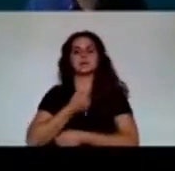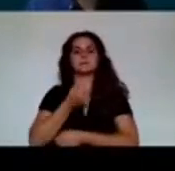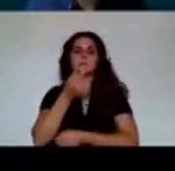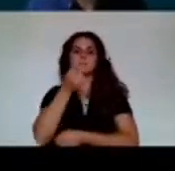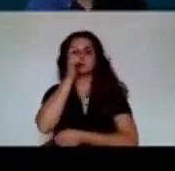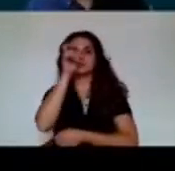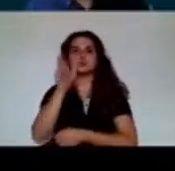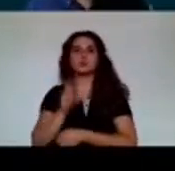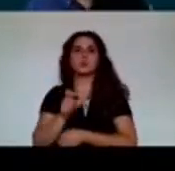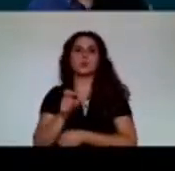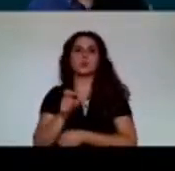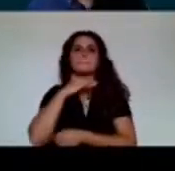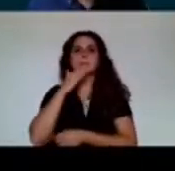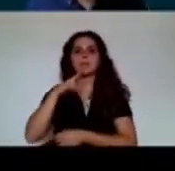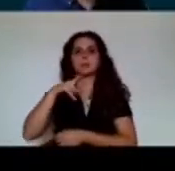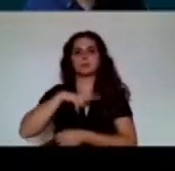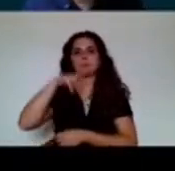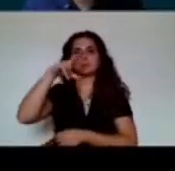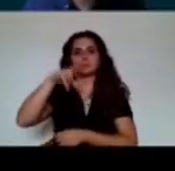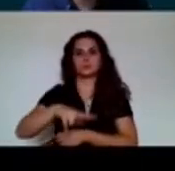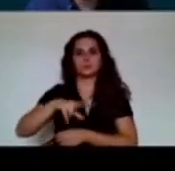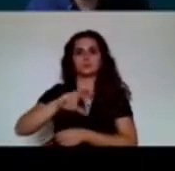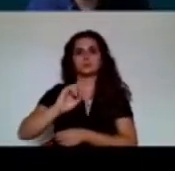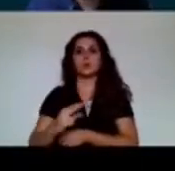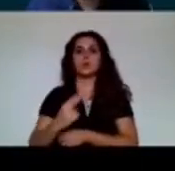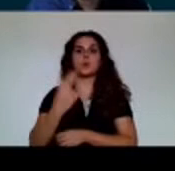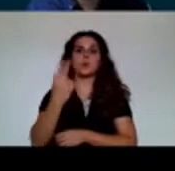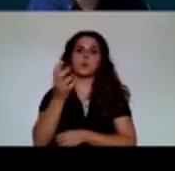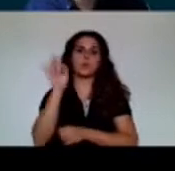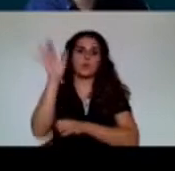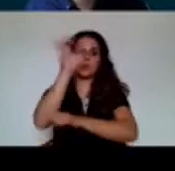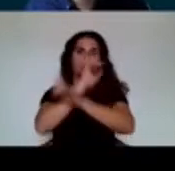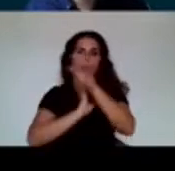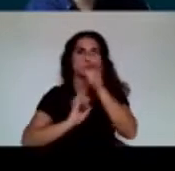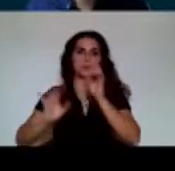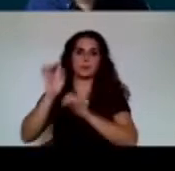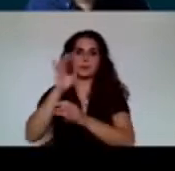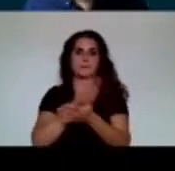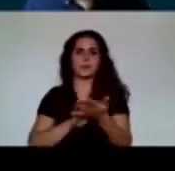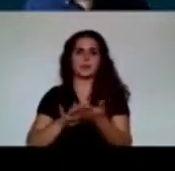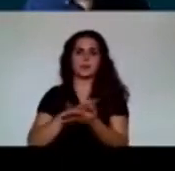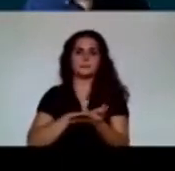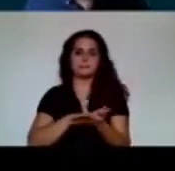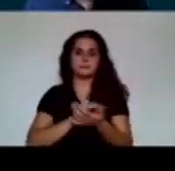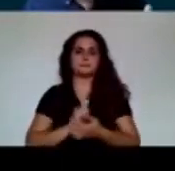Portuguese, Portuguese white, or with European origin.